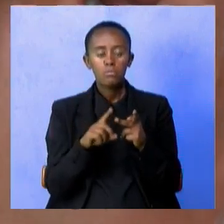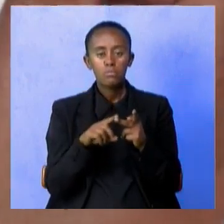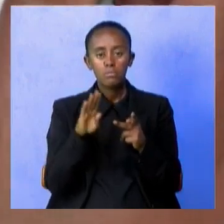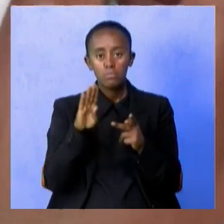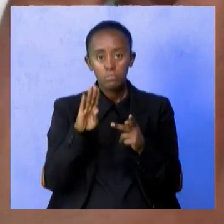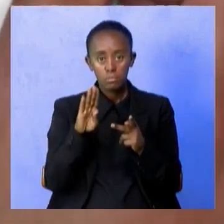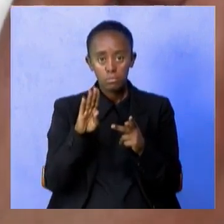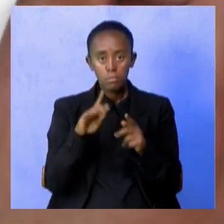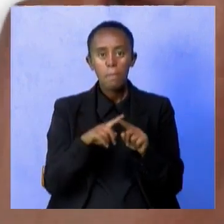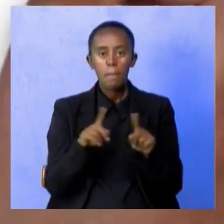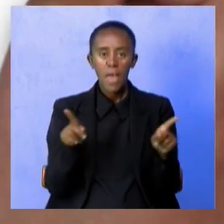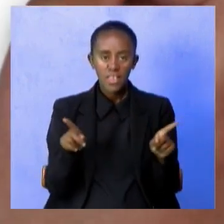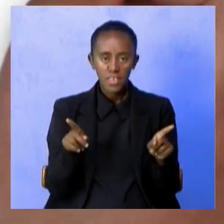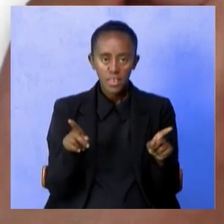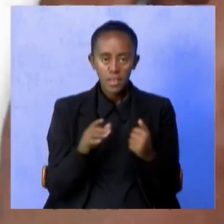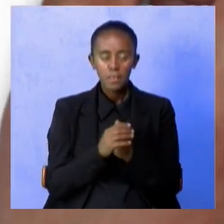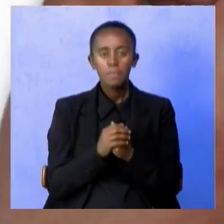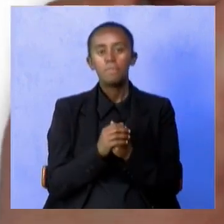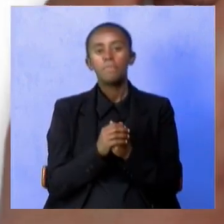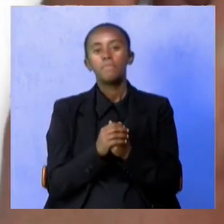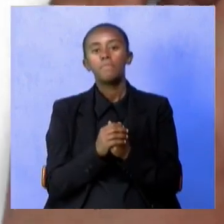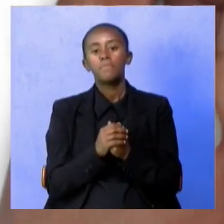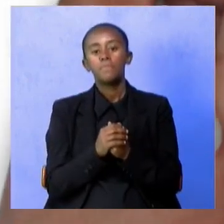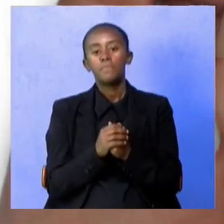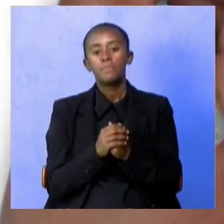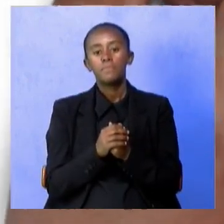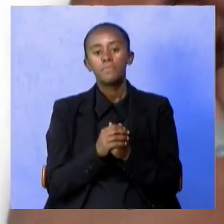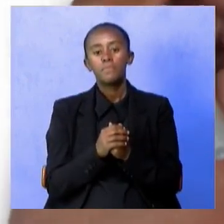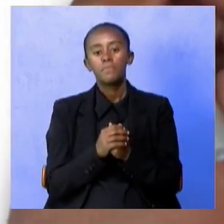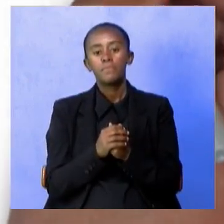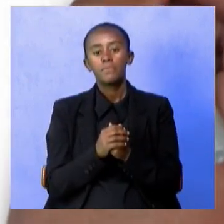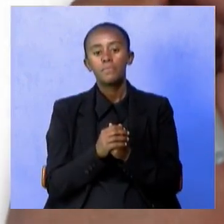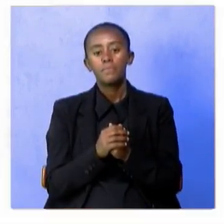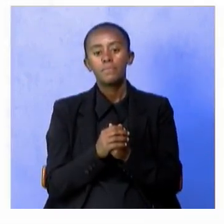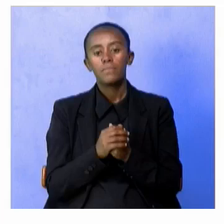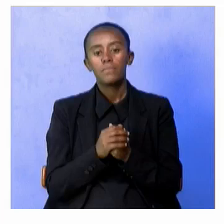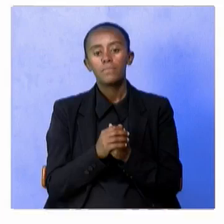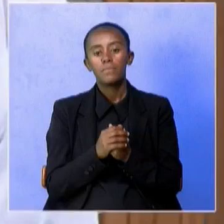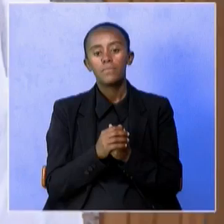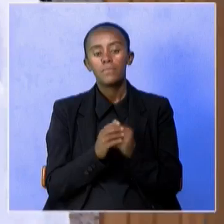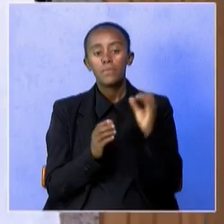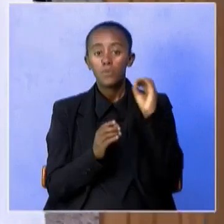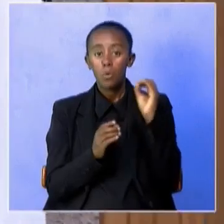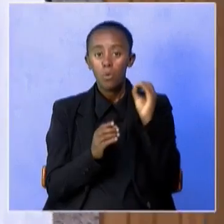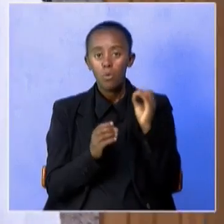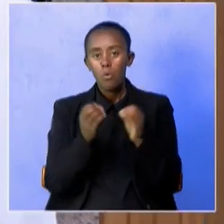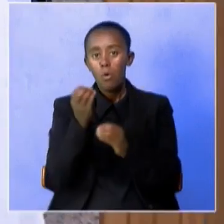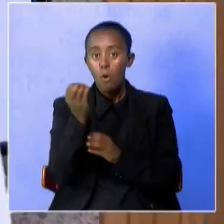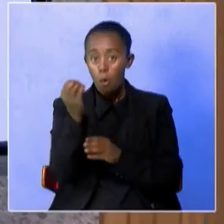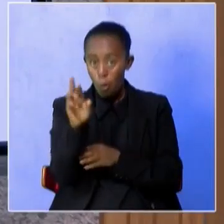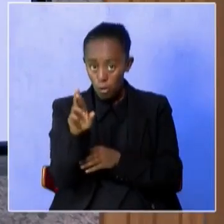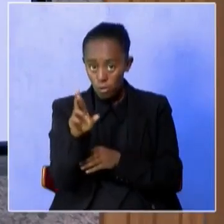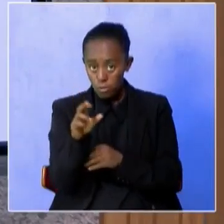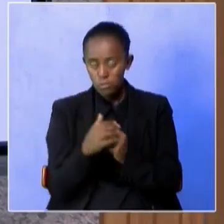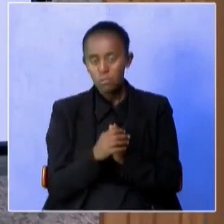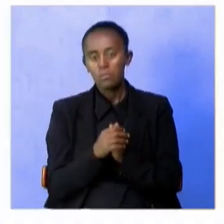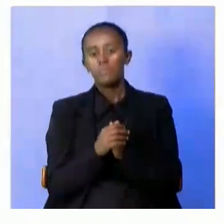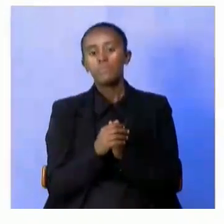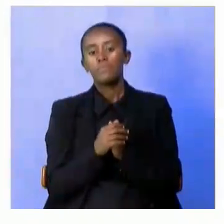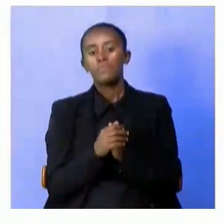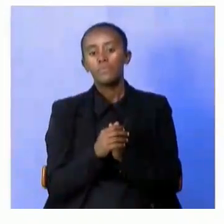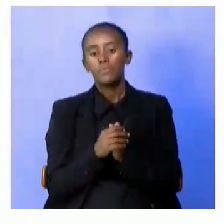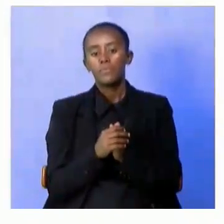for but, which is one of our topics. Another topic that we have today is or. We